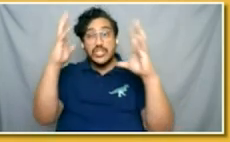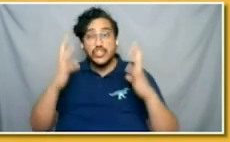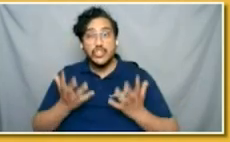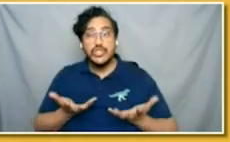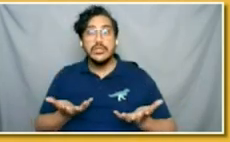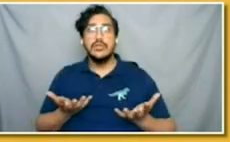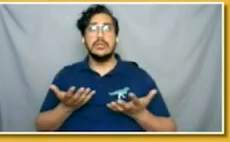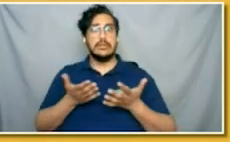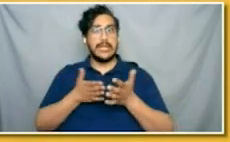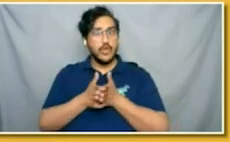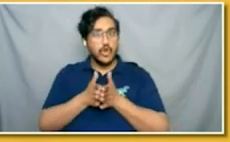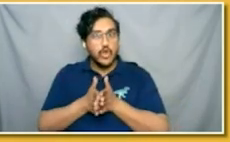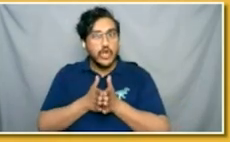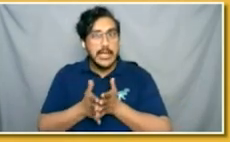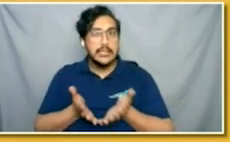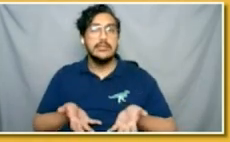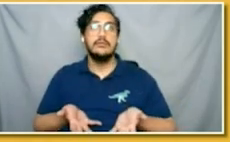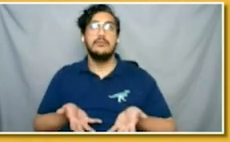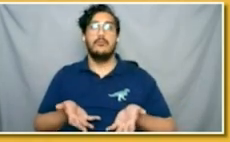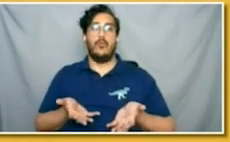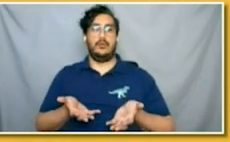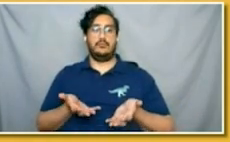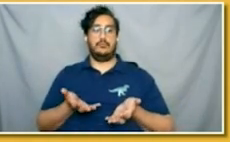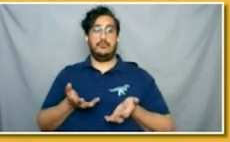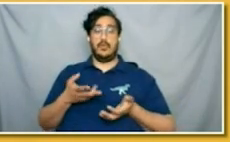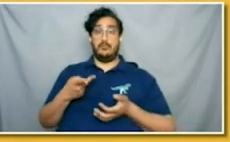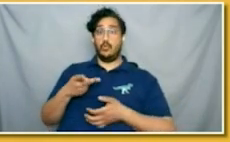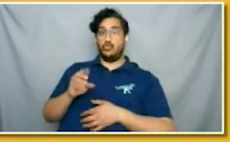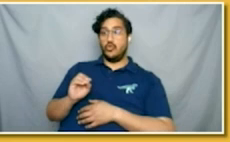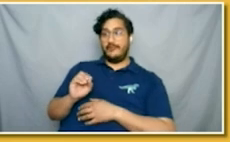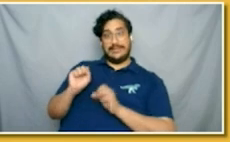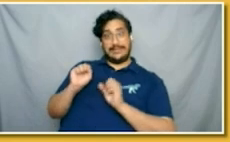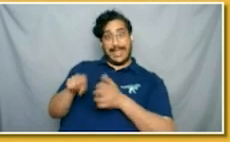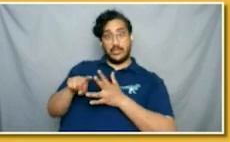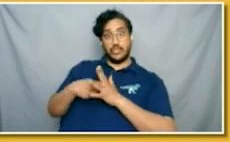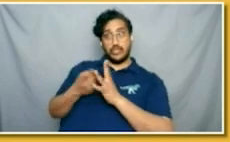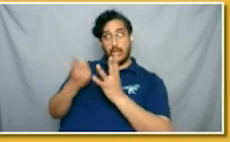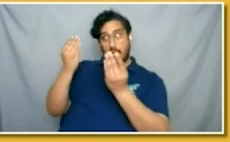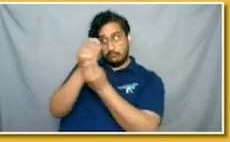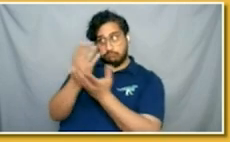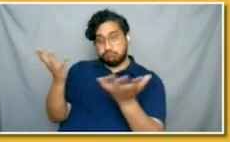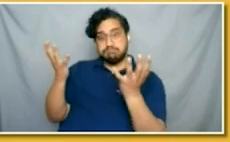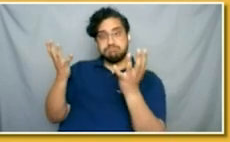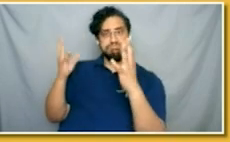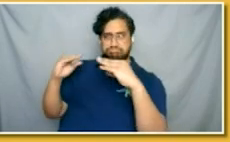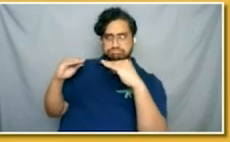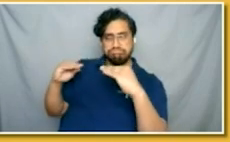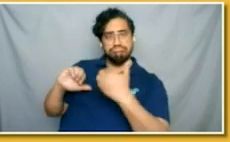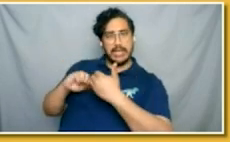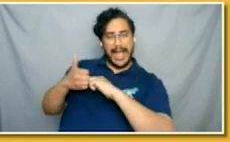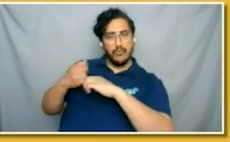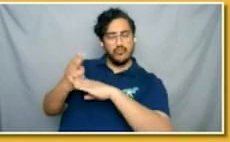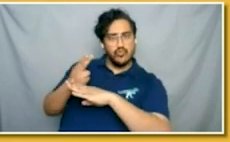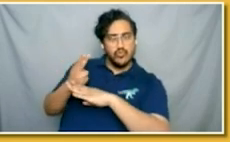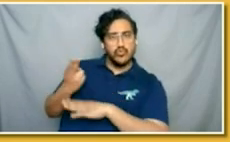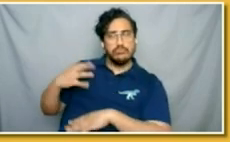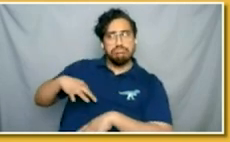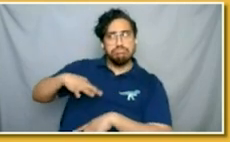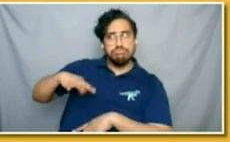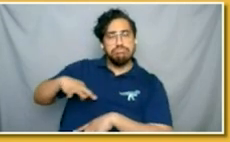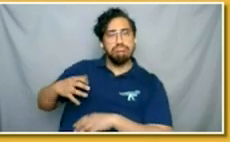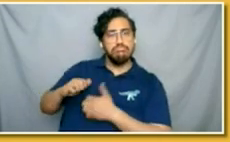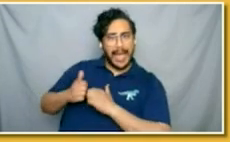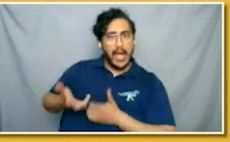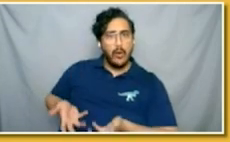Postal Service is actually letting people know how to use it and, you know, what it could be done, because there were a couple